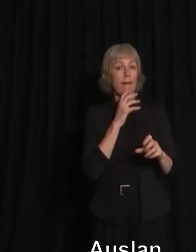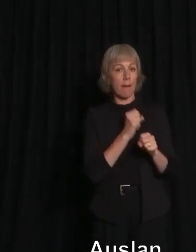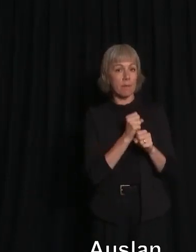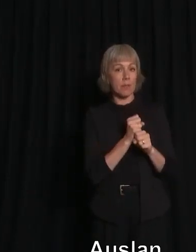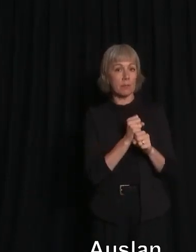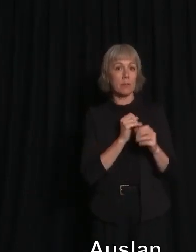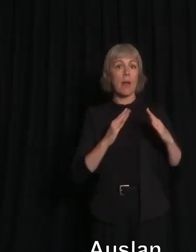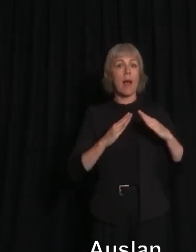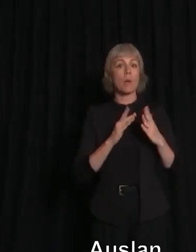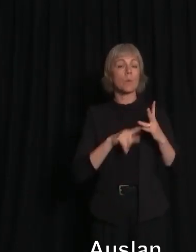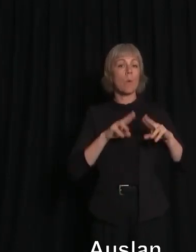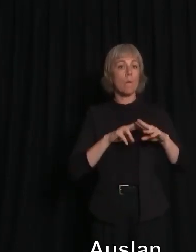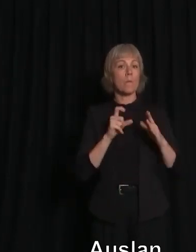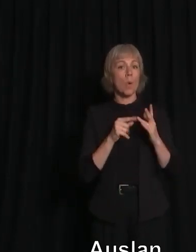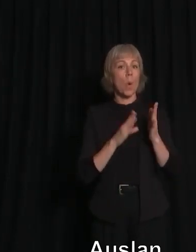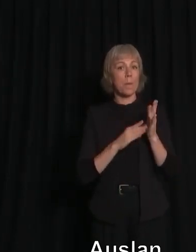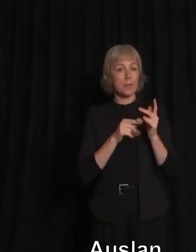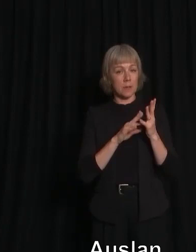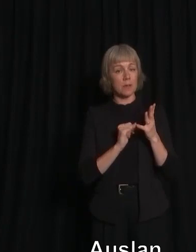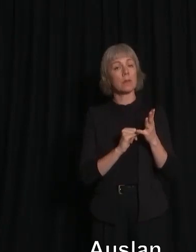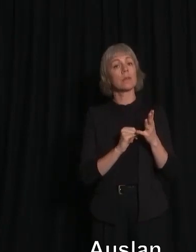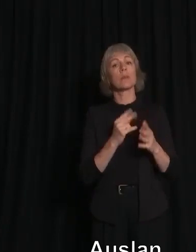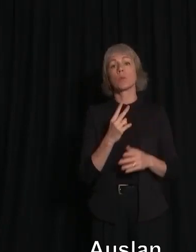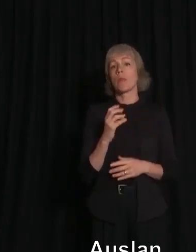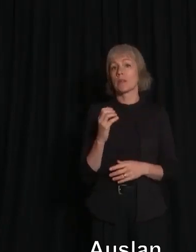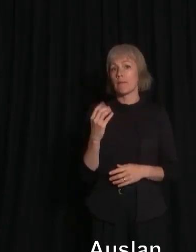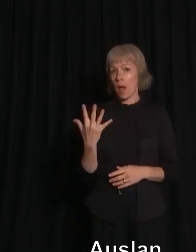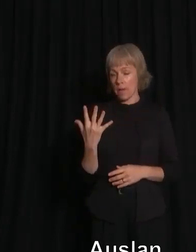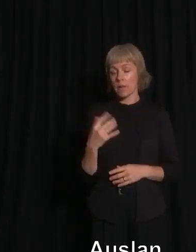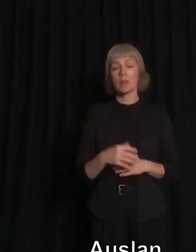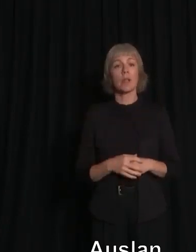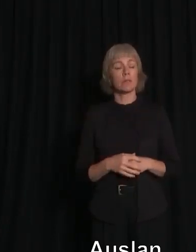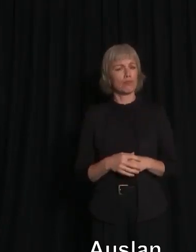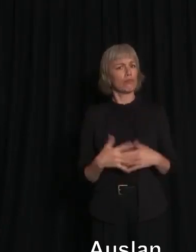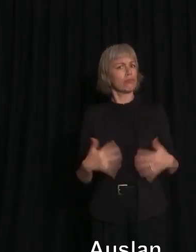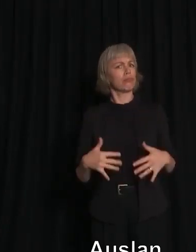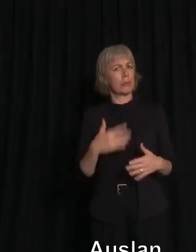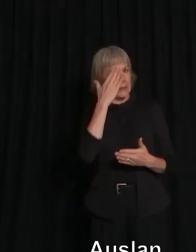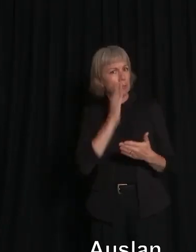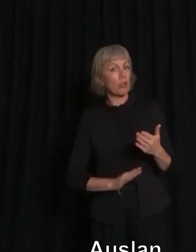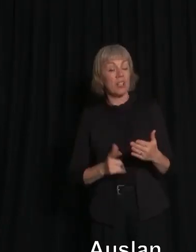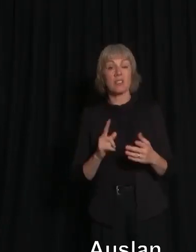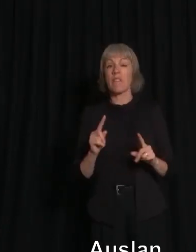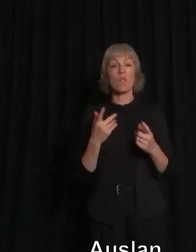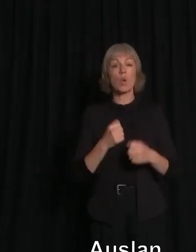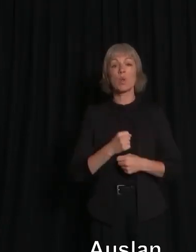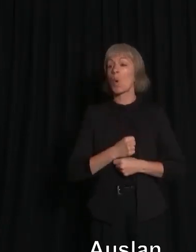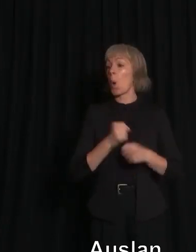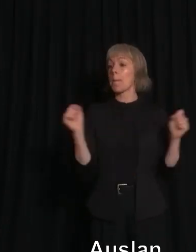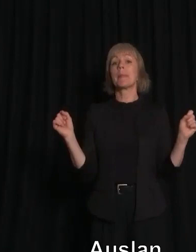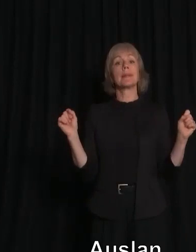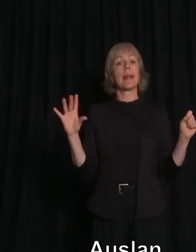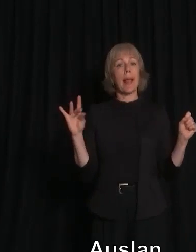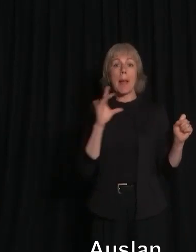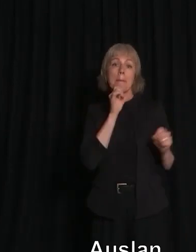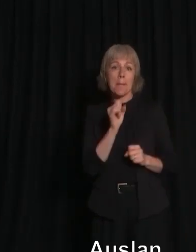in 2005, and it was quite an experience for me because I was the first openly gay man to